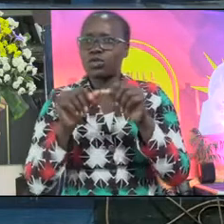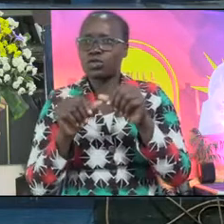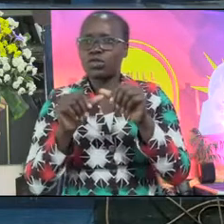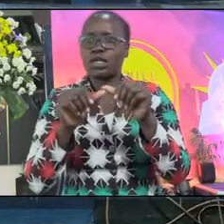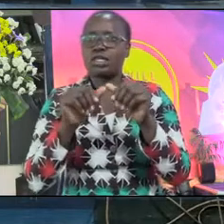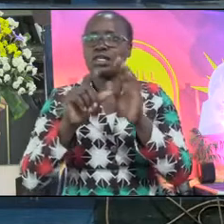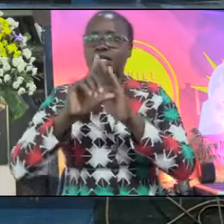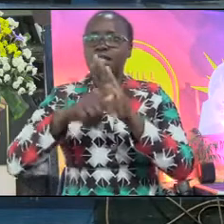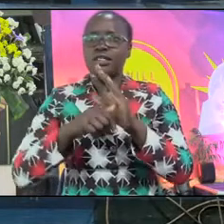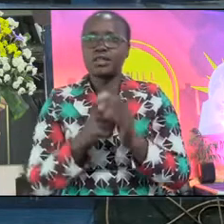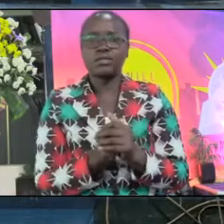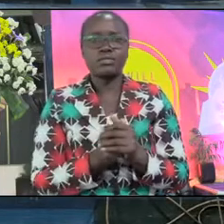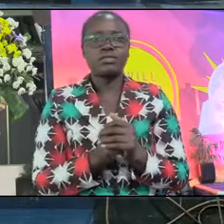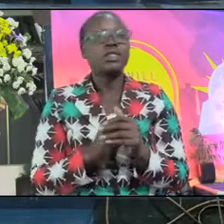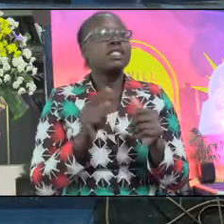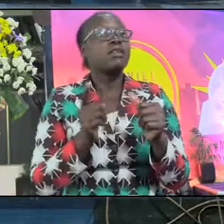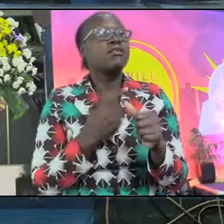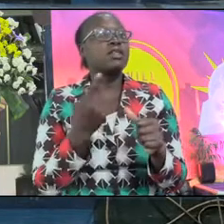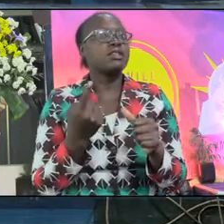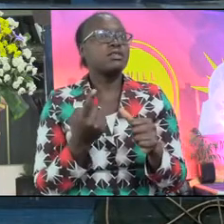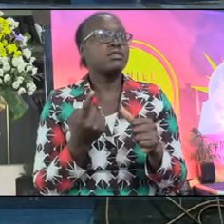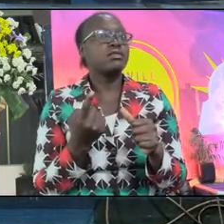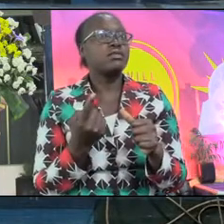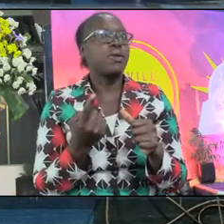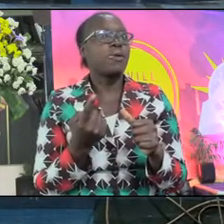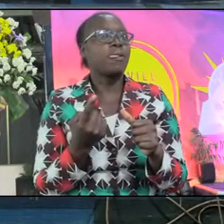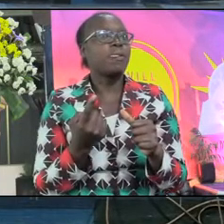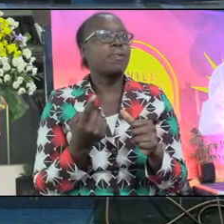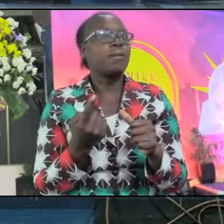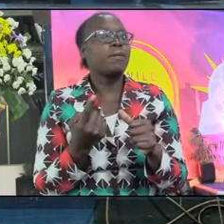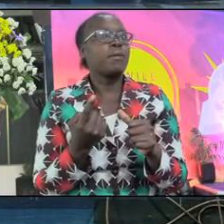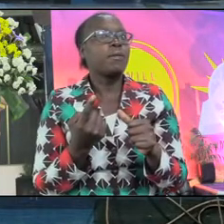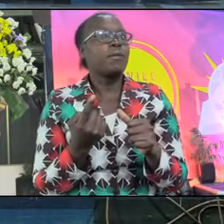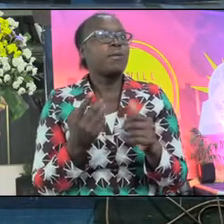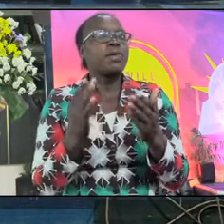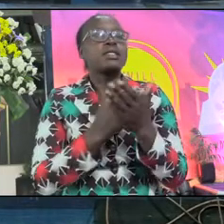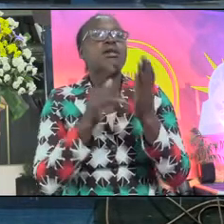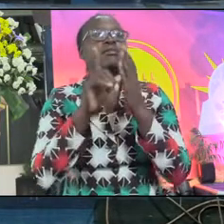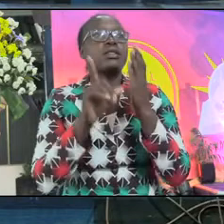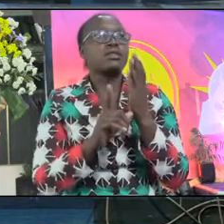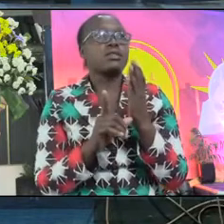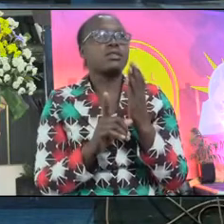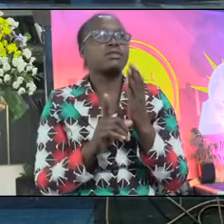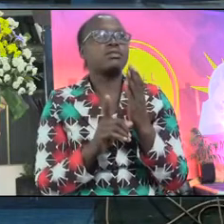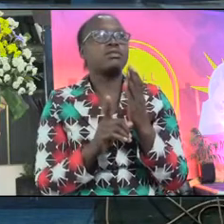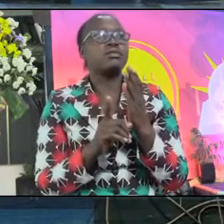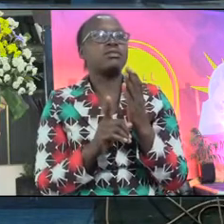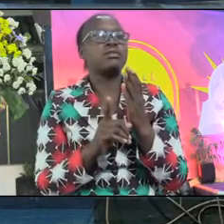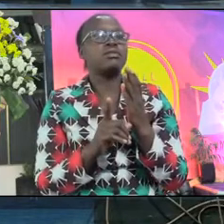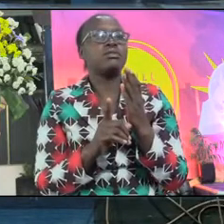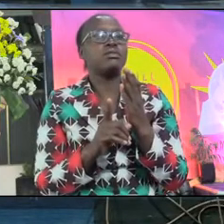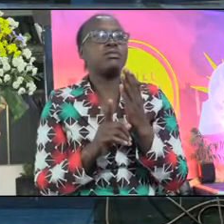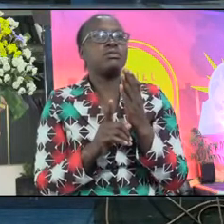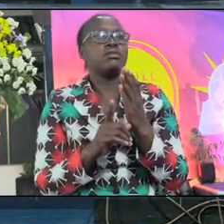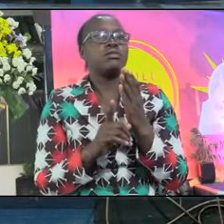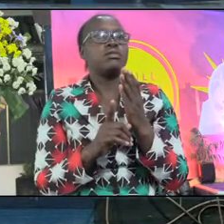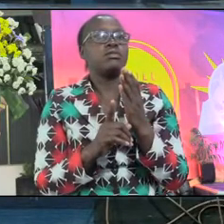along. First of all, there's some lessons. There what if